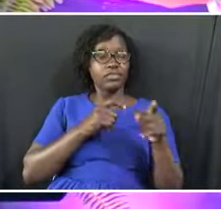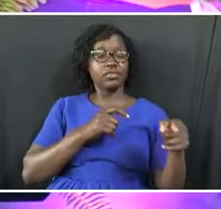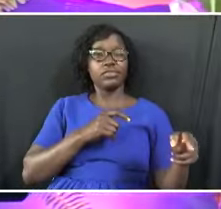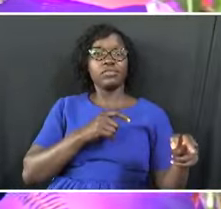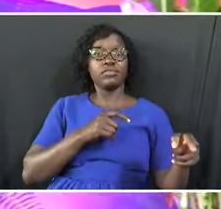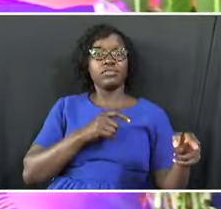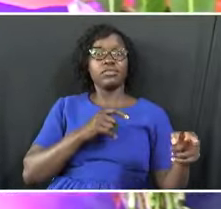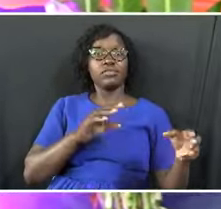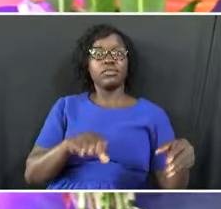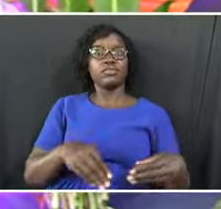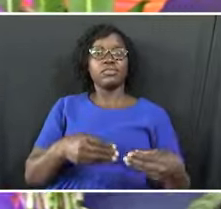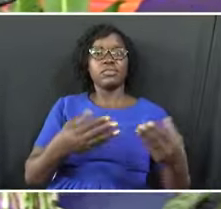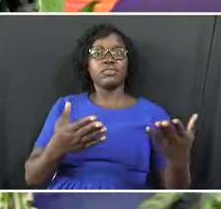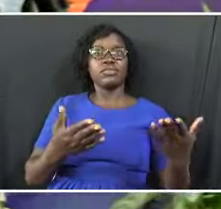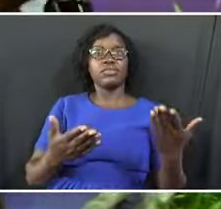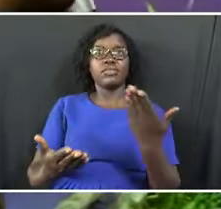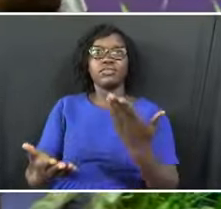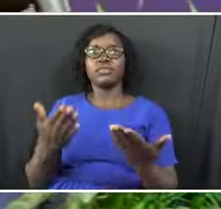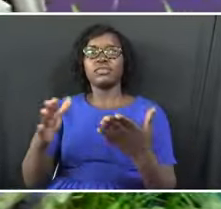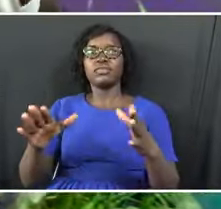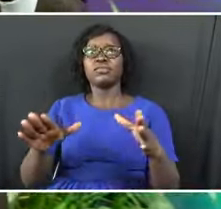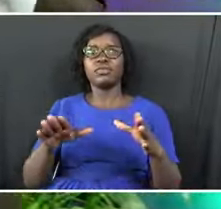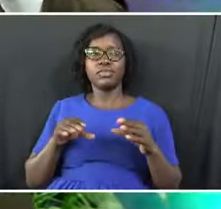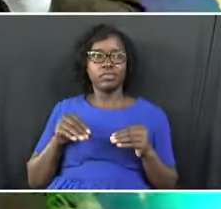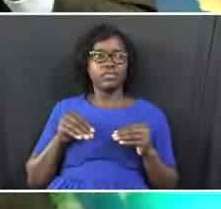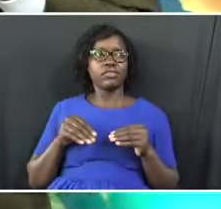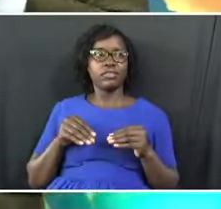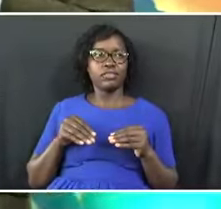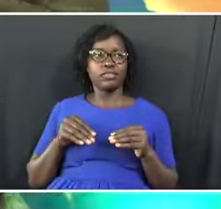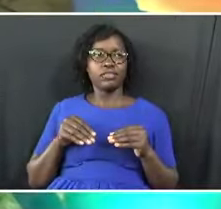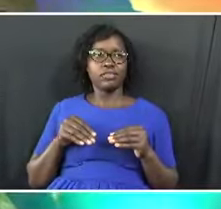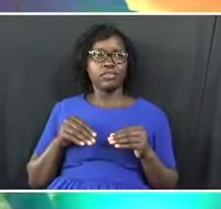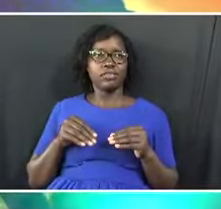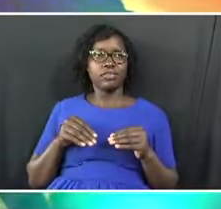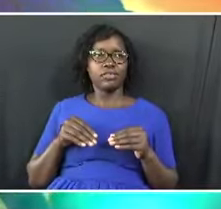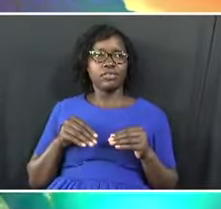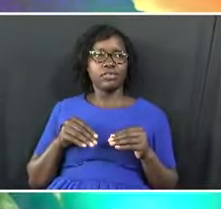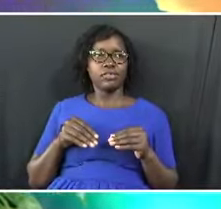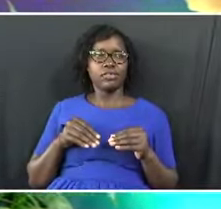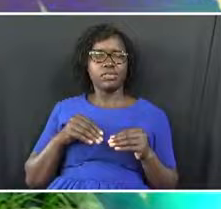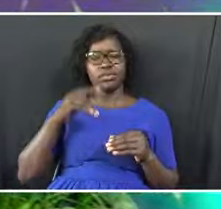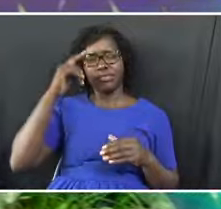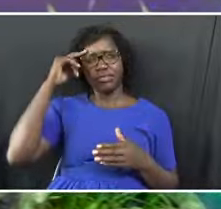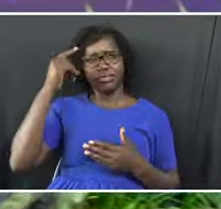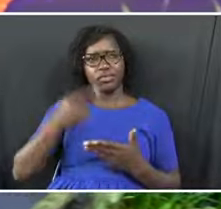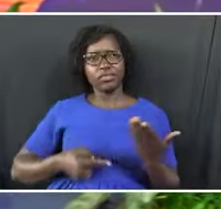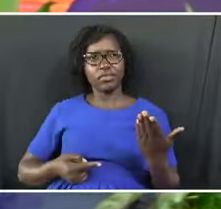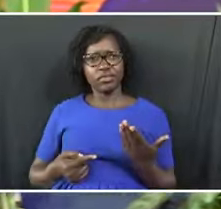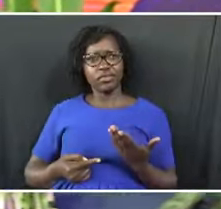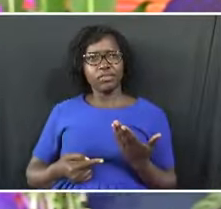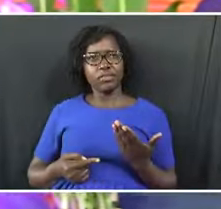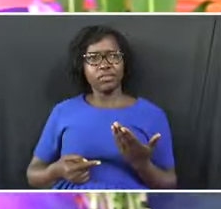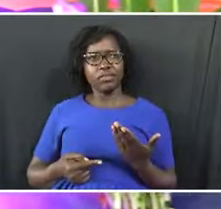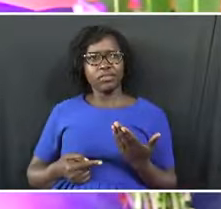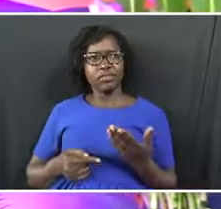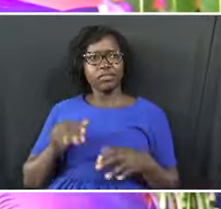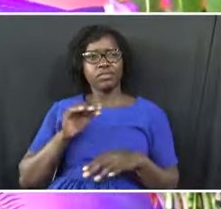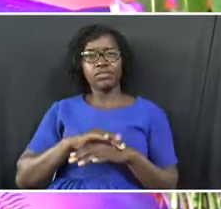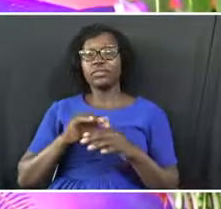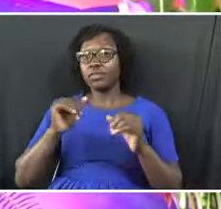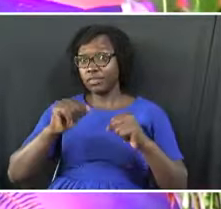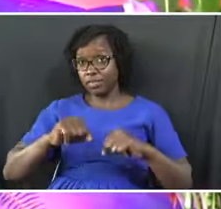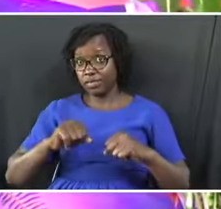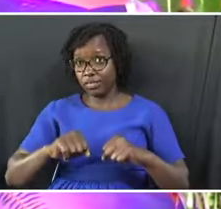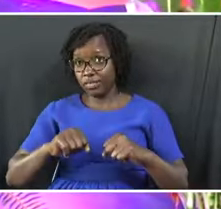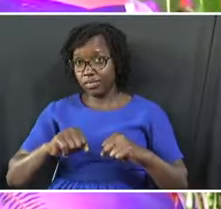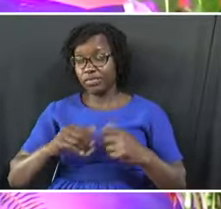his offering may be accepted. And you know, what do you think? It's a good deal, right?